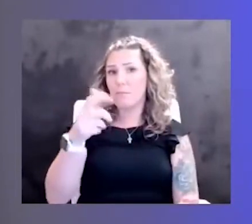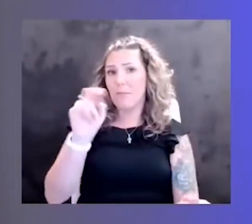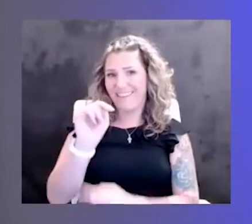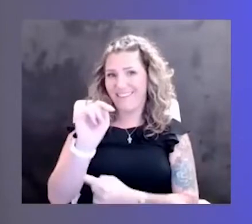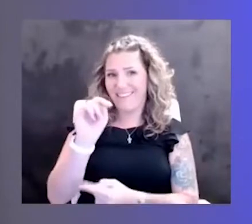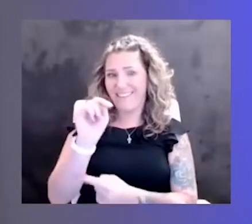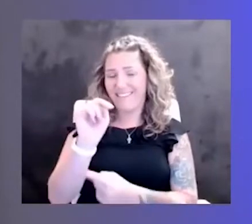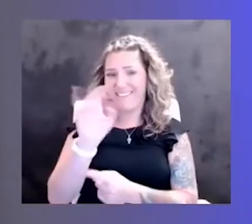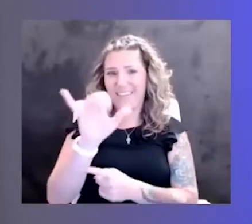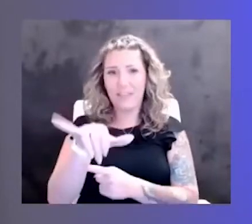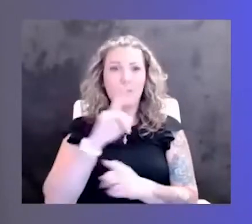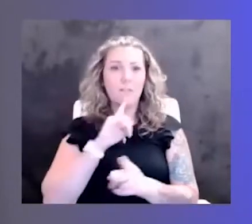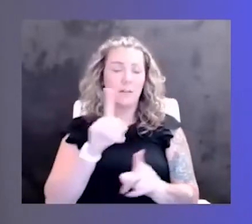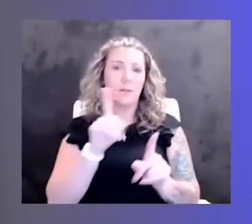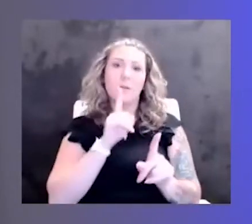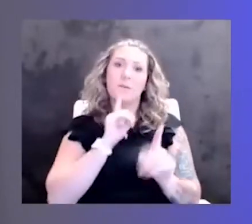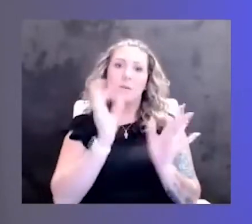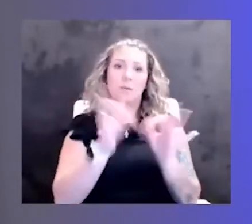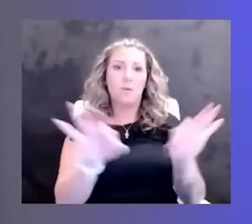there's